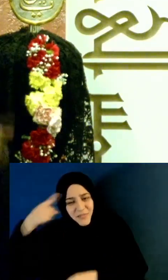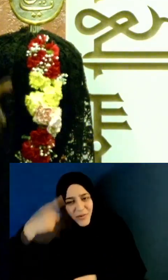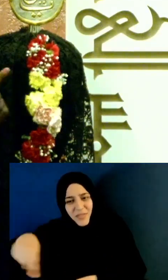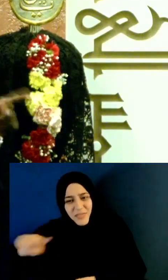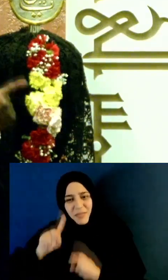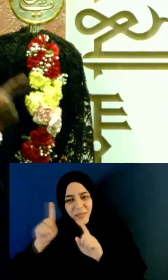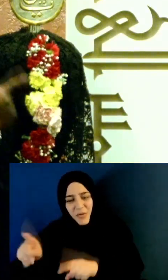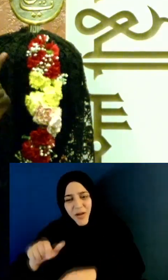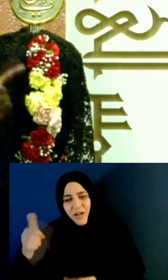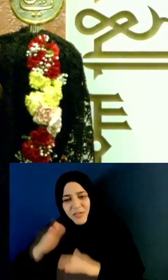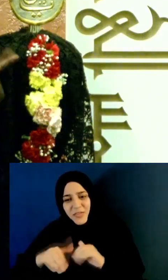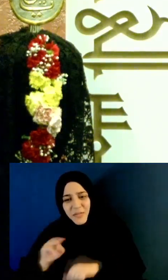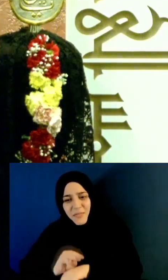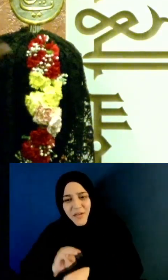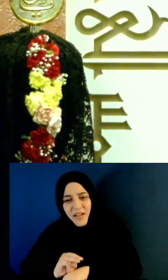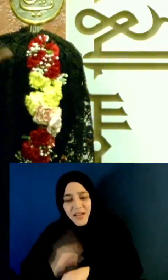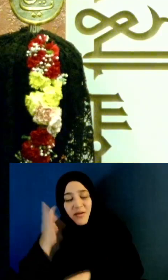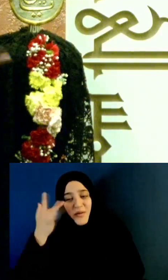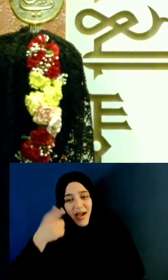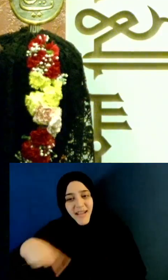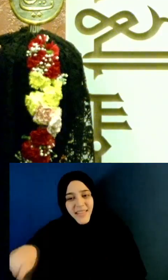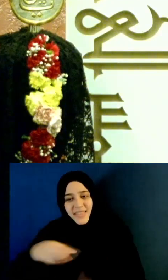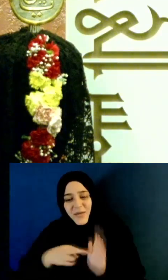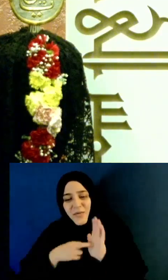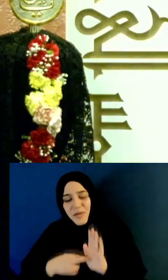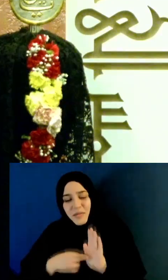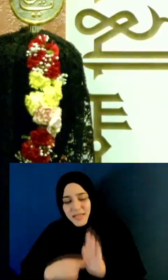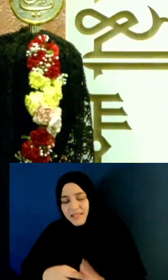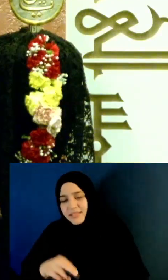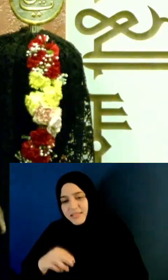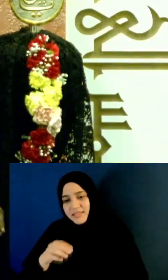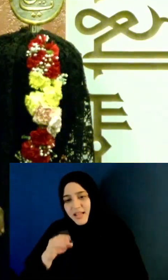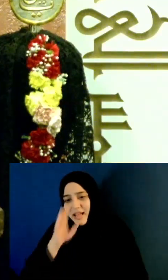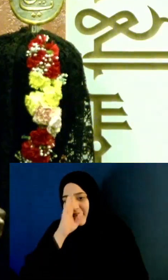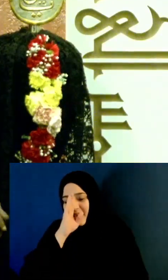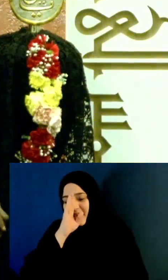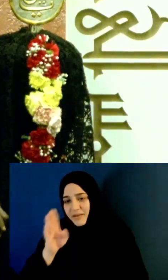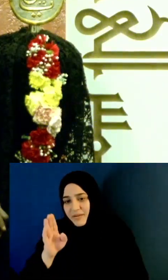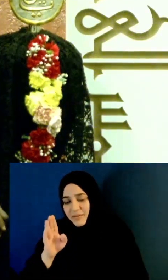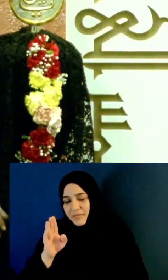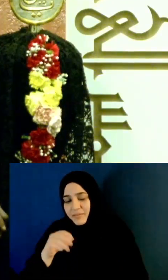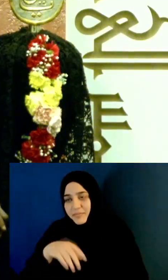Because they represent Ali ibn al-Asghar alayhi salam.